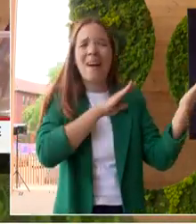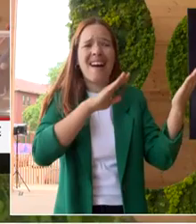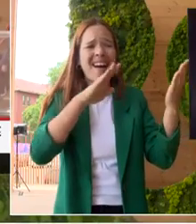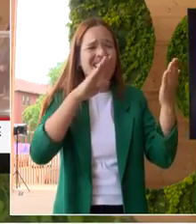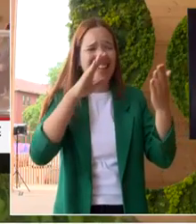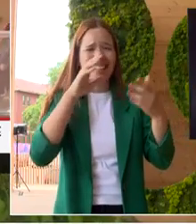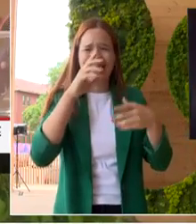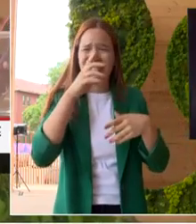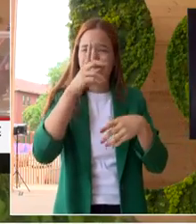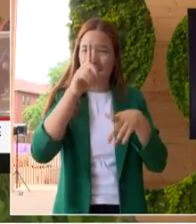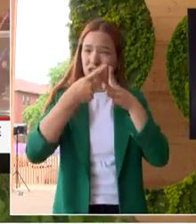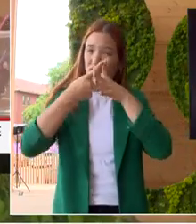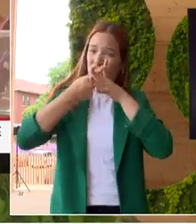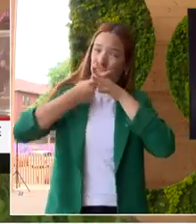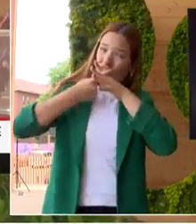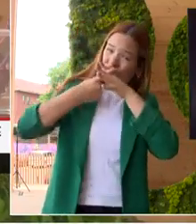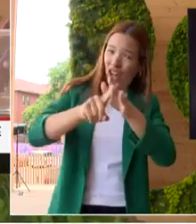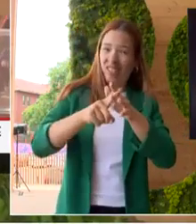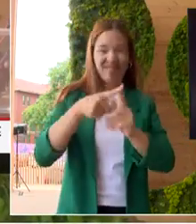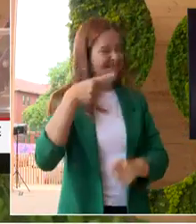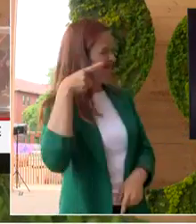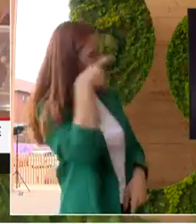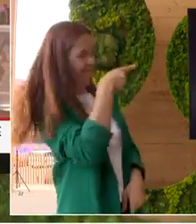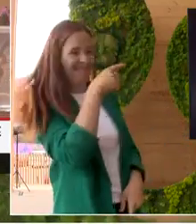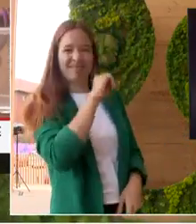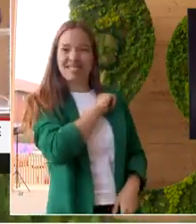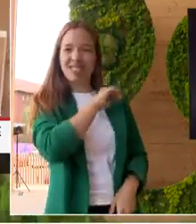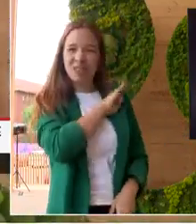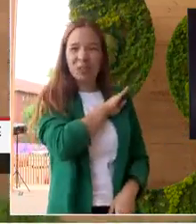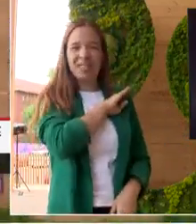M's, Mayor Muriel Bowser.